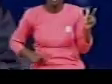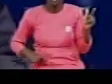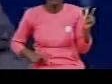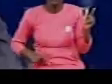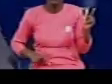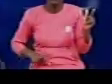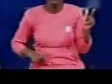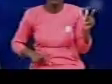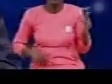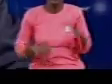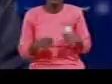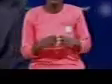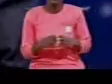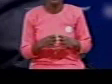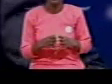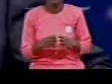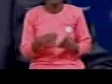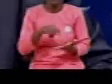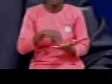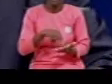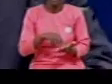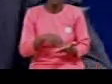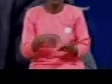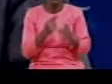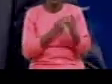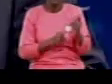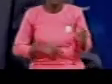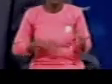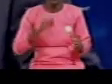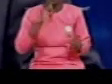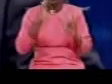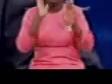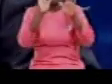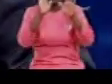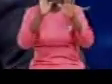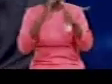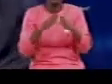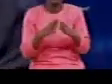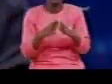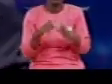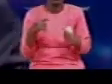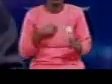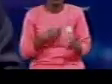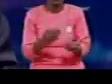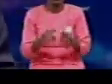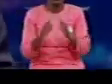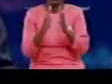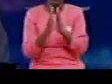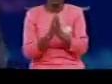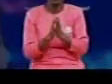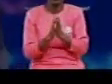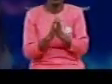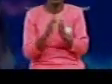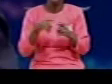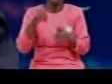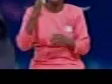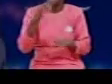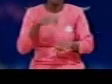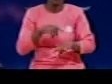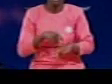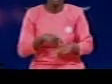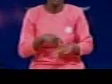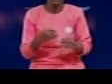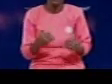Please, let's remain standing. The Lord is wonderful. We want to go before the Lord in prayer this time for all